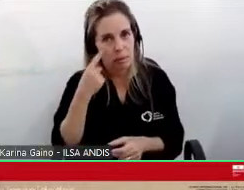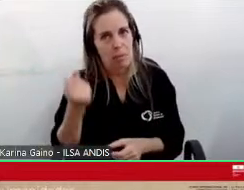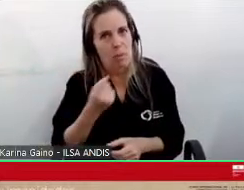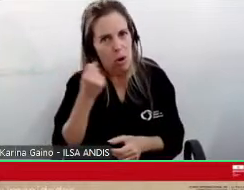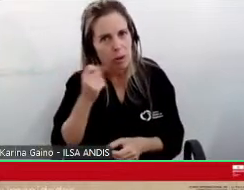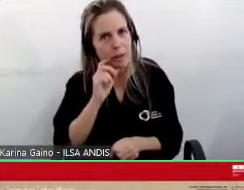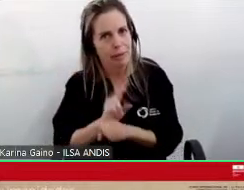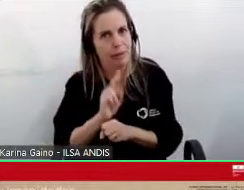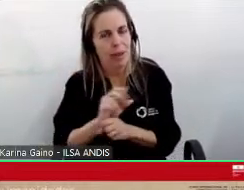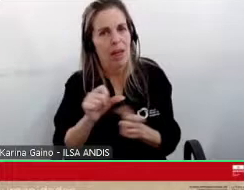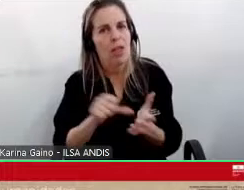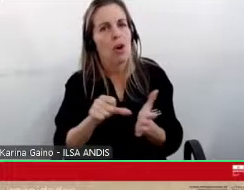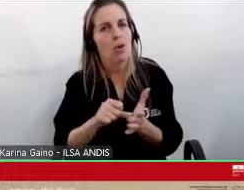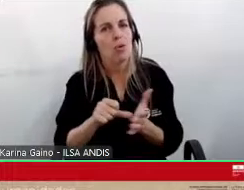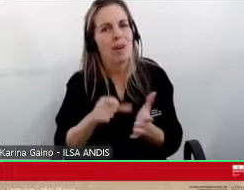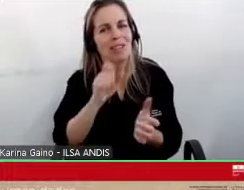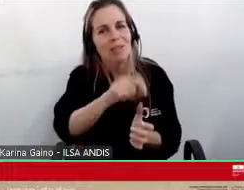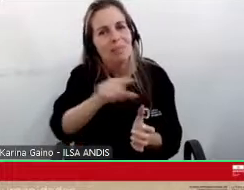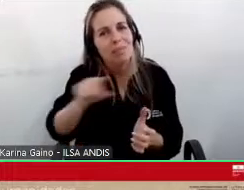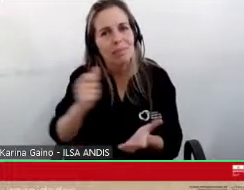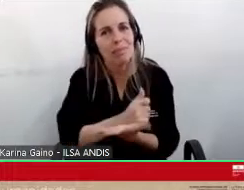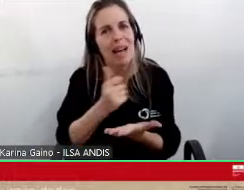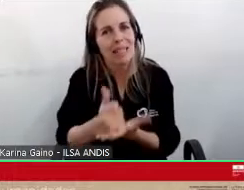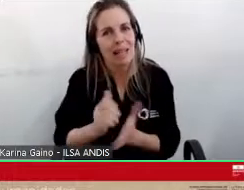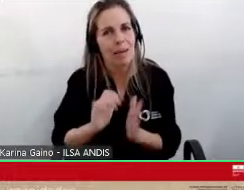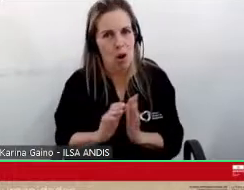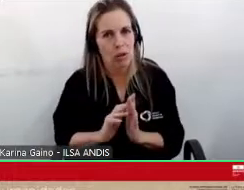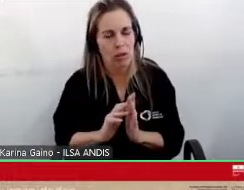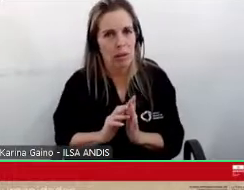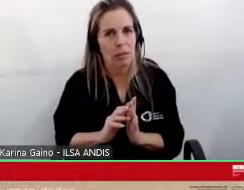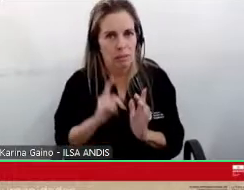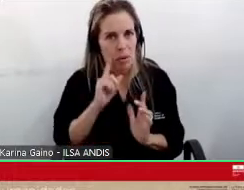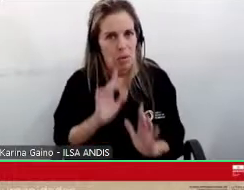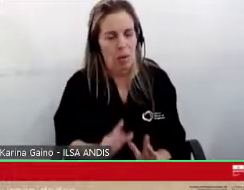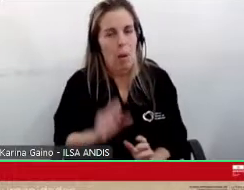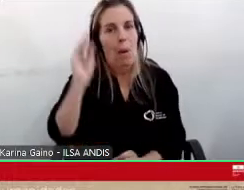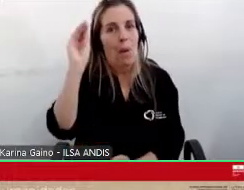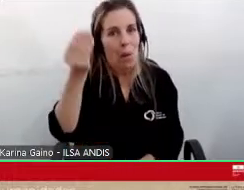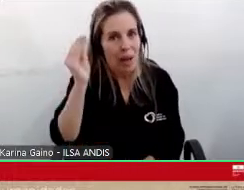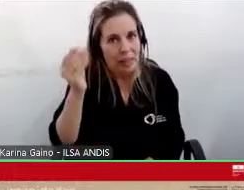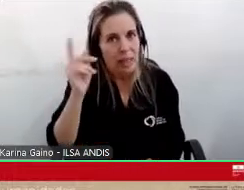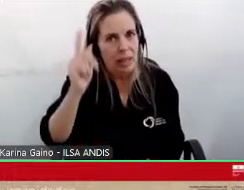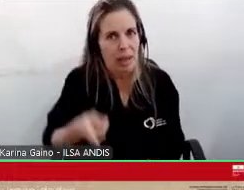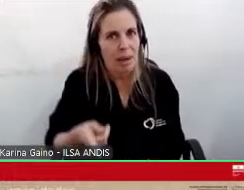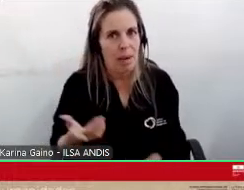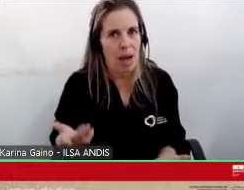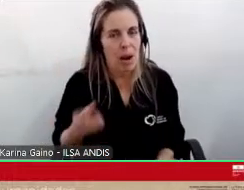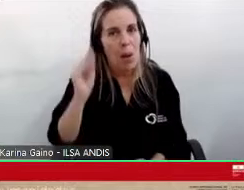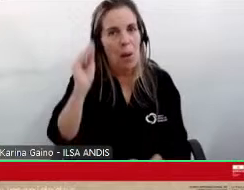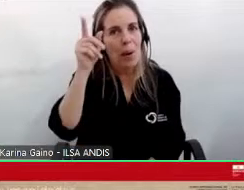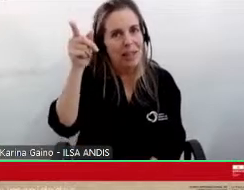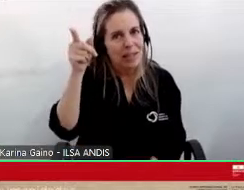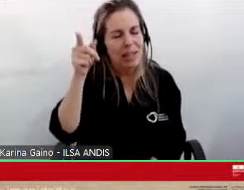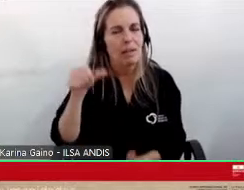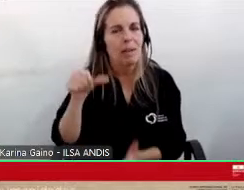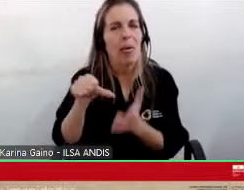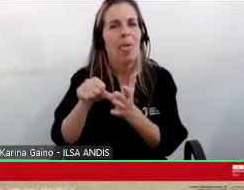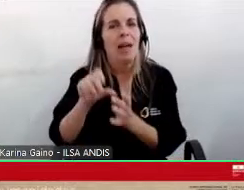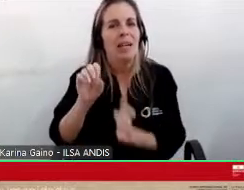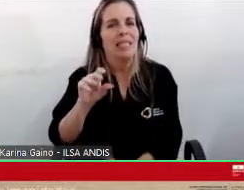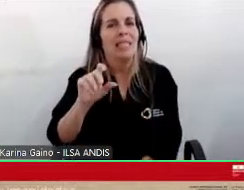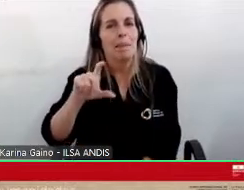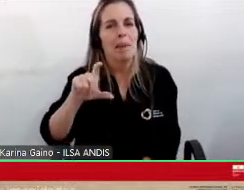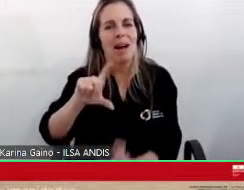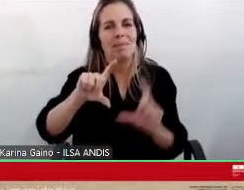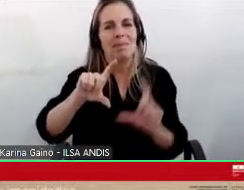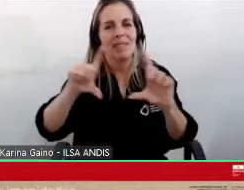including internal migrant workers. In Brazil, for example, there's a document called the Carteira de Trabalho, which is sort of a record,